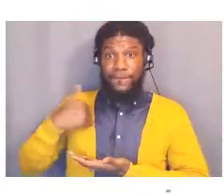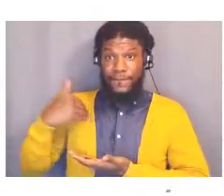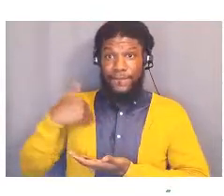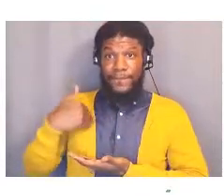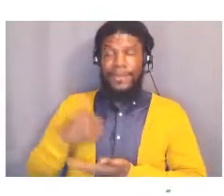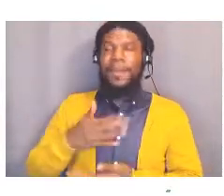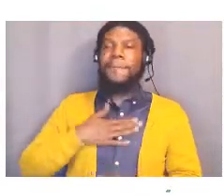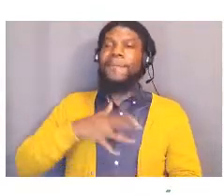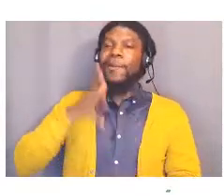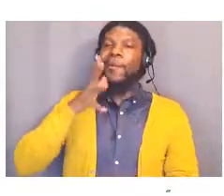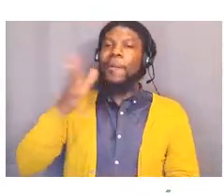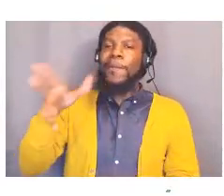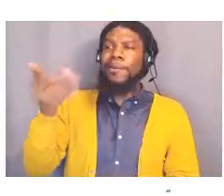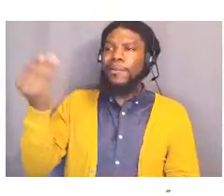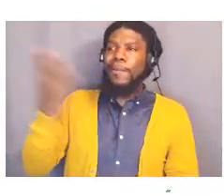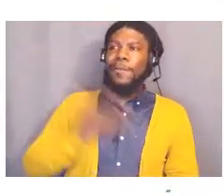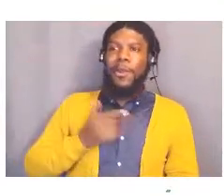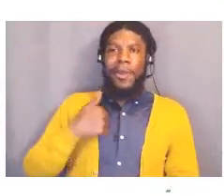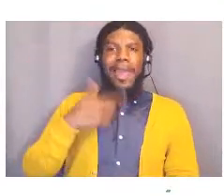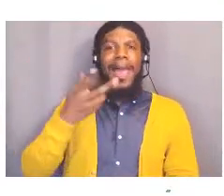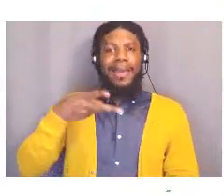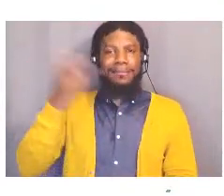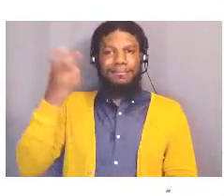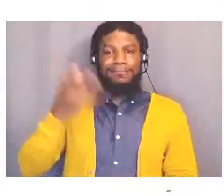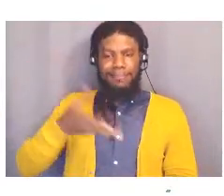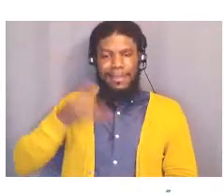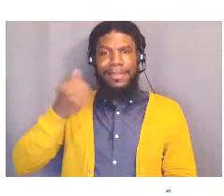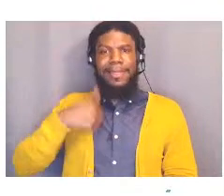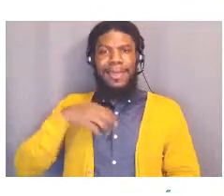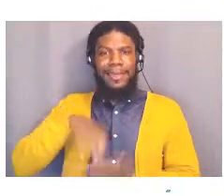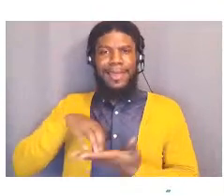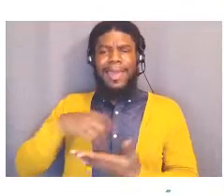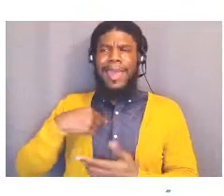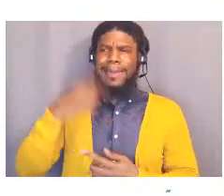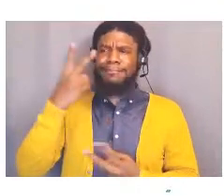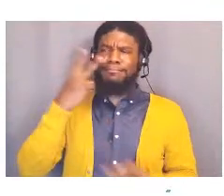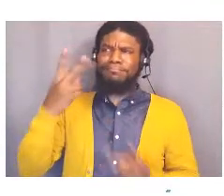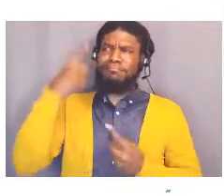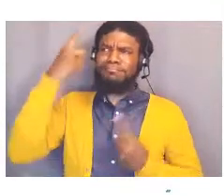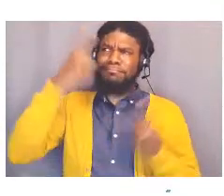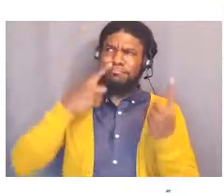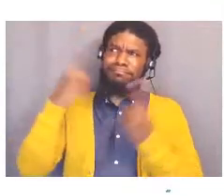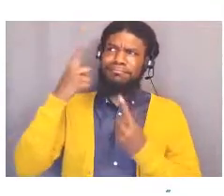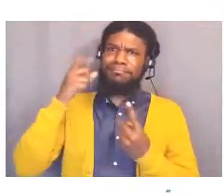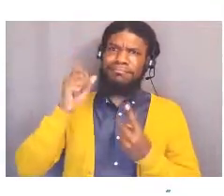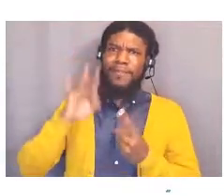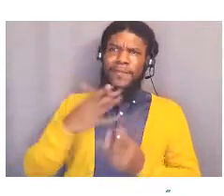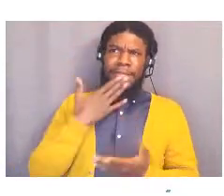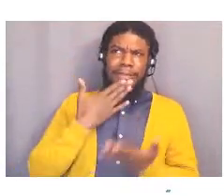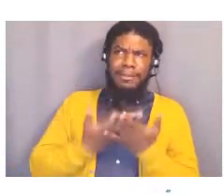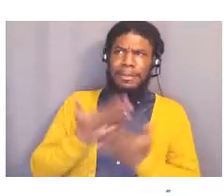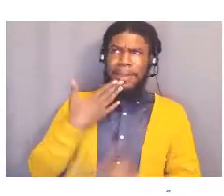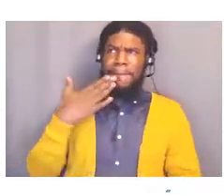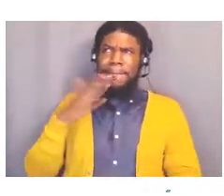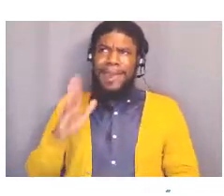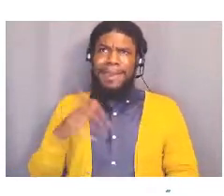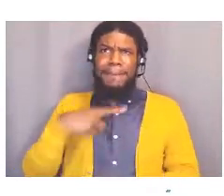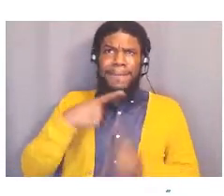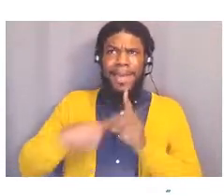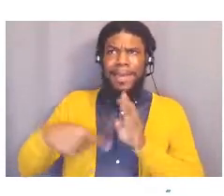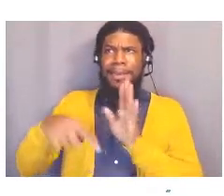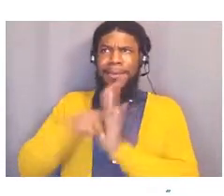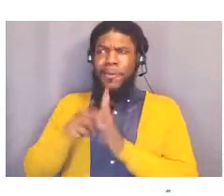grandmother used to say that I took the cake. And I wonder about that. I never knew if it was good or bad, because she